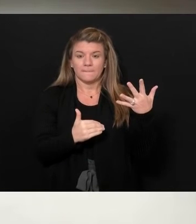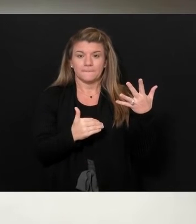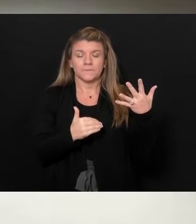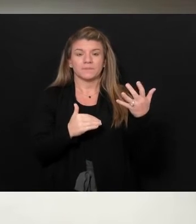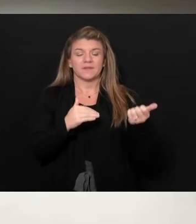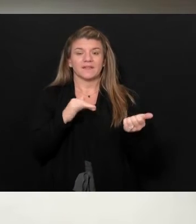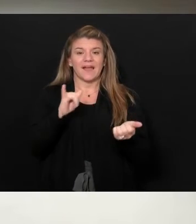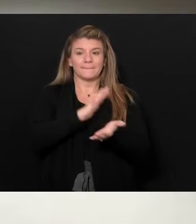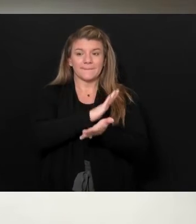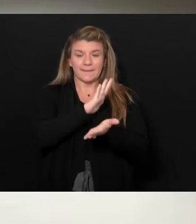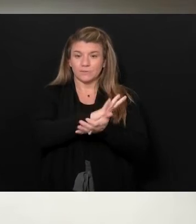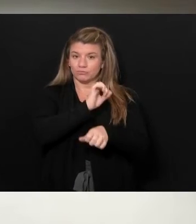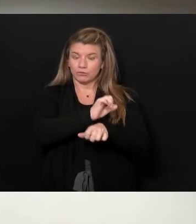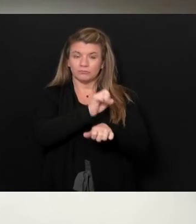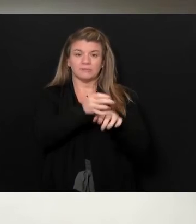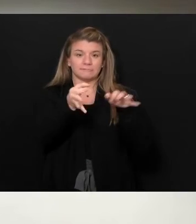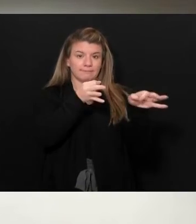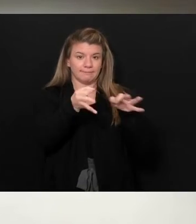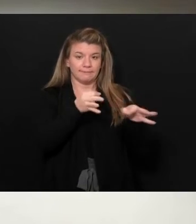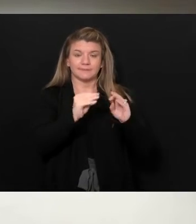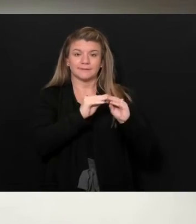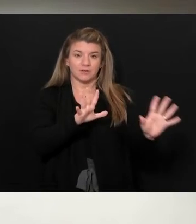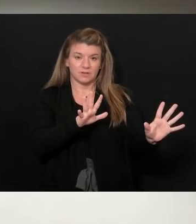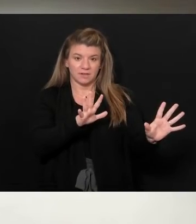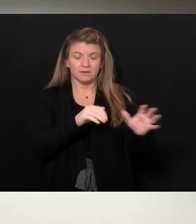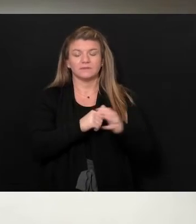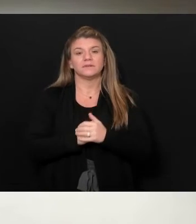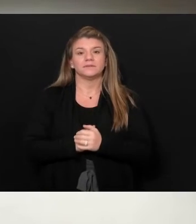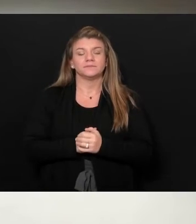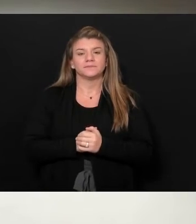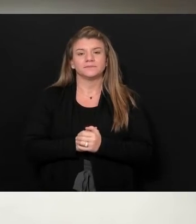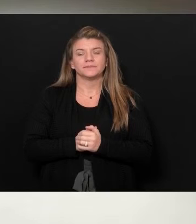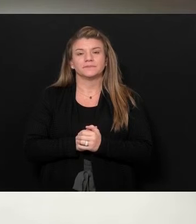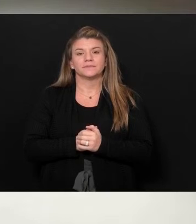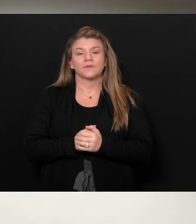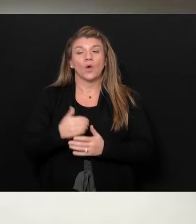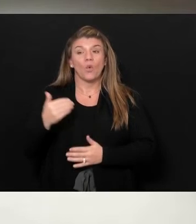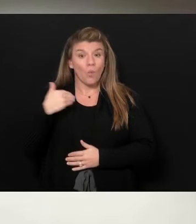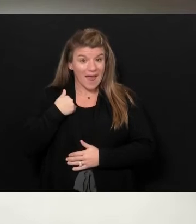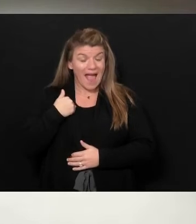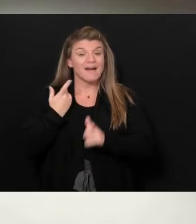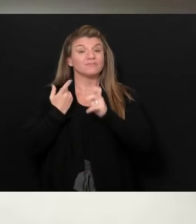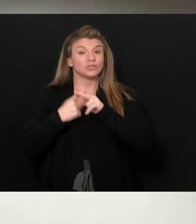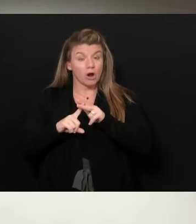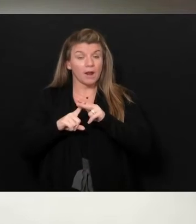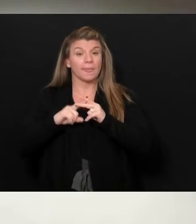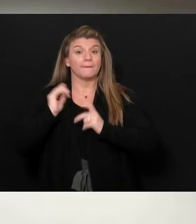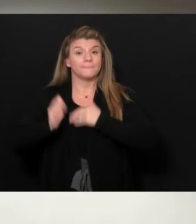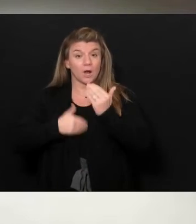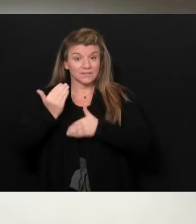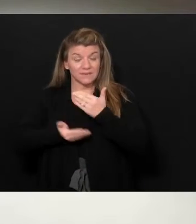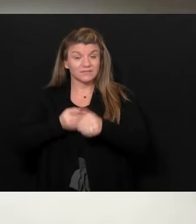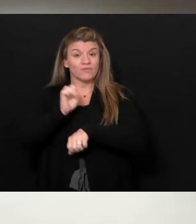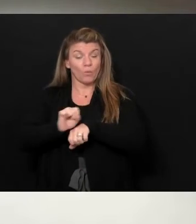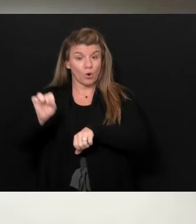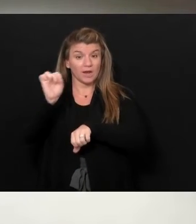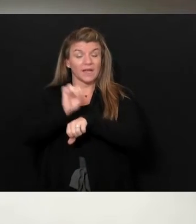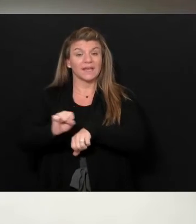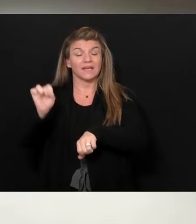the documents outlined, and we have started the process of working